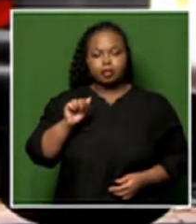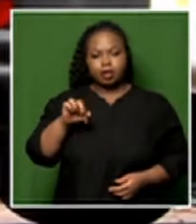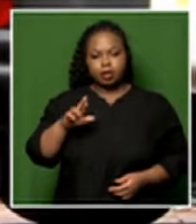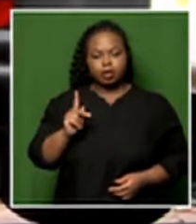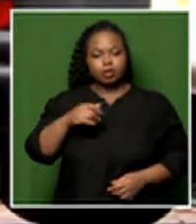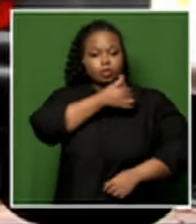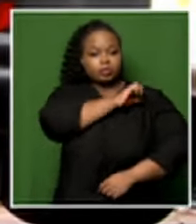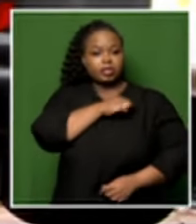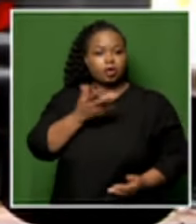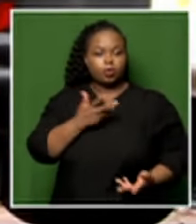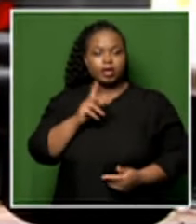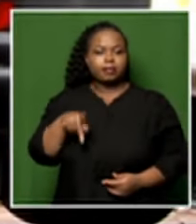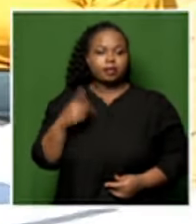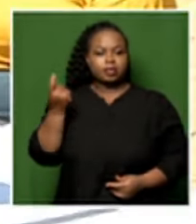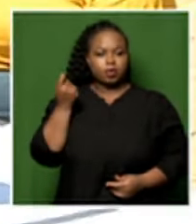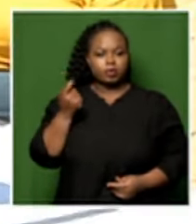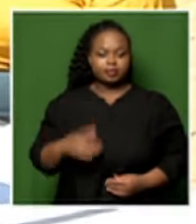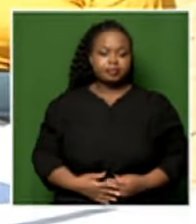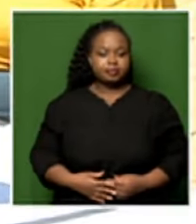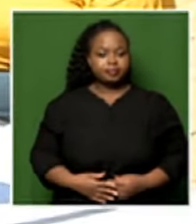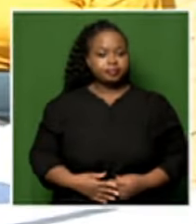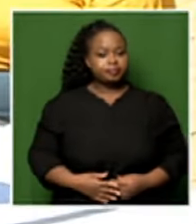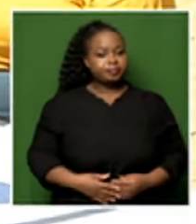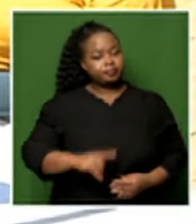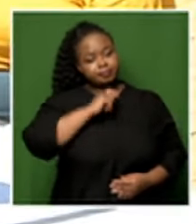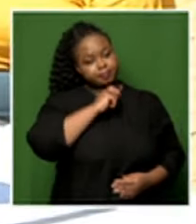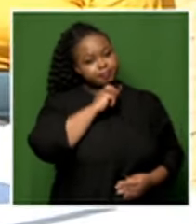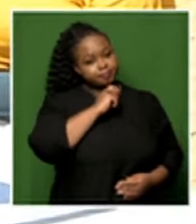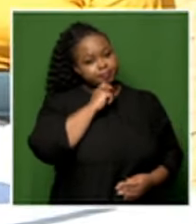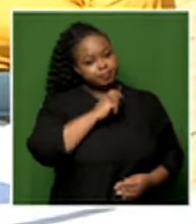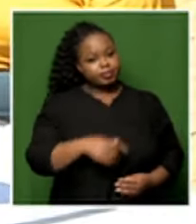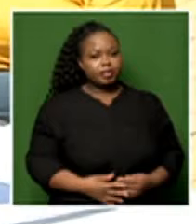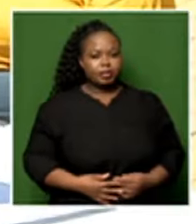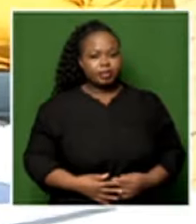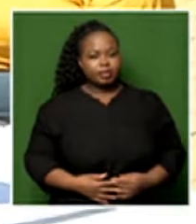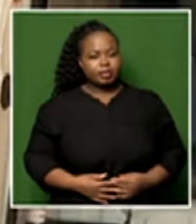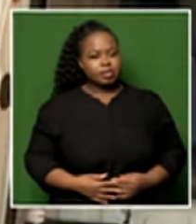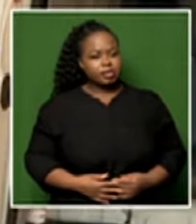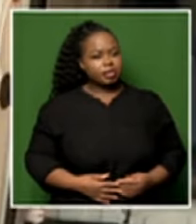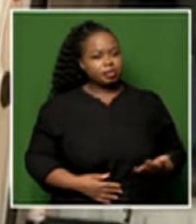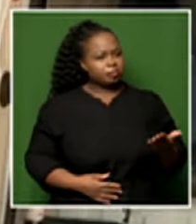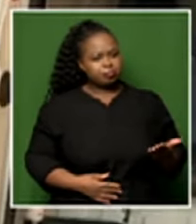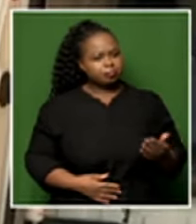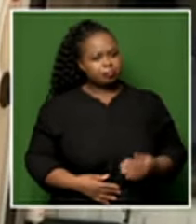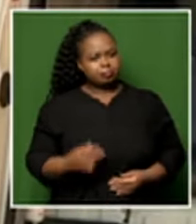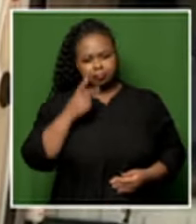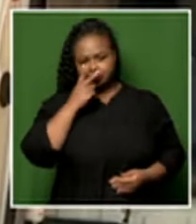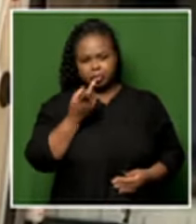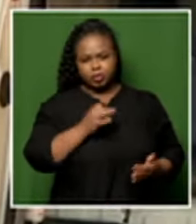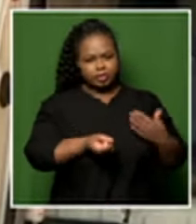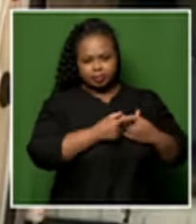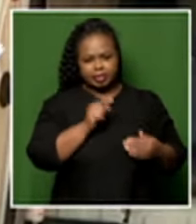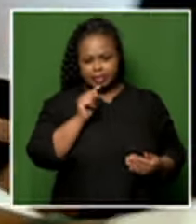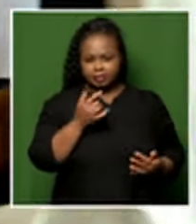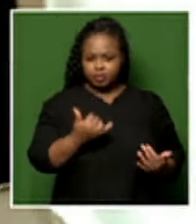Milpark Hospital in Parktown. Maageketla, a very good morning to you. Let's talk about what we seeing at